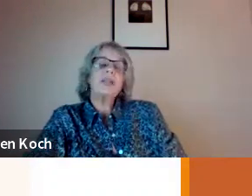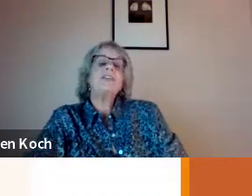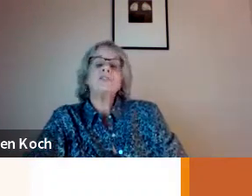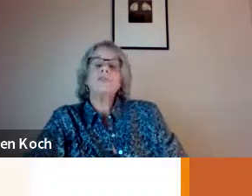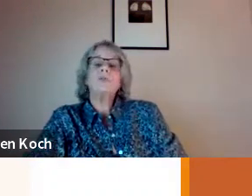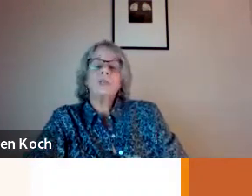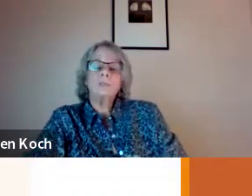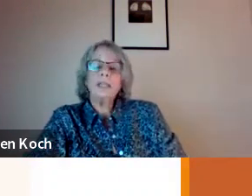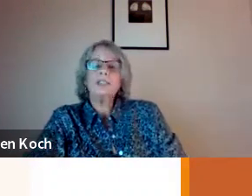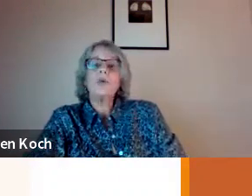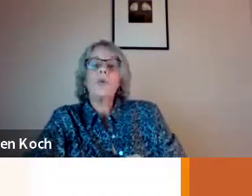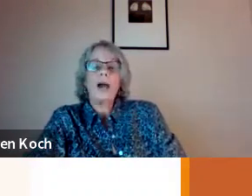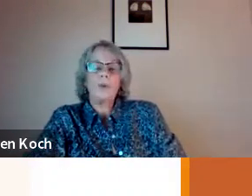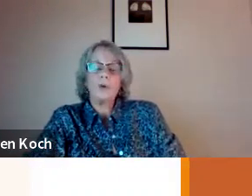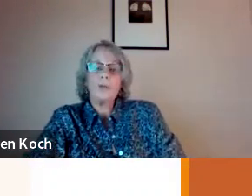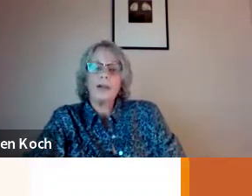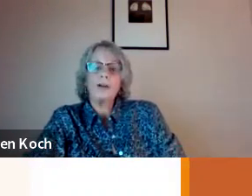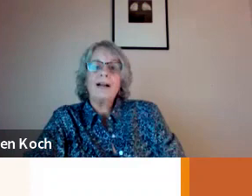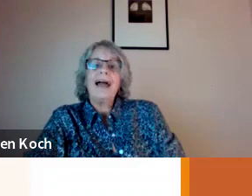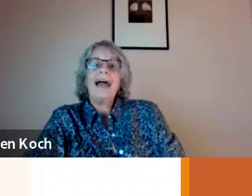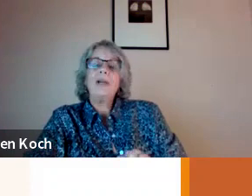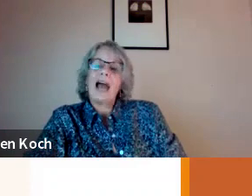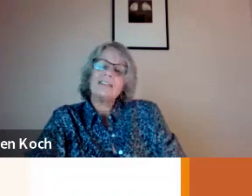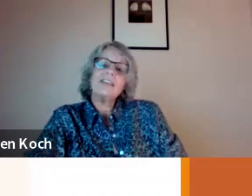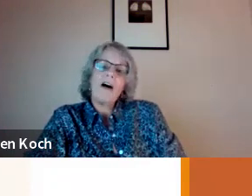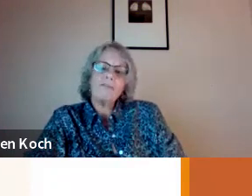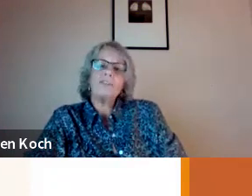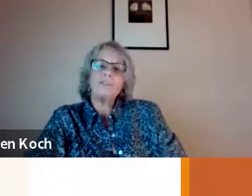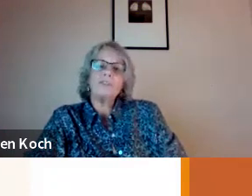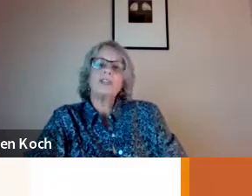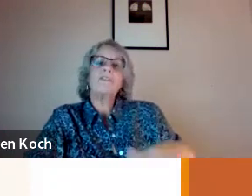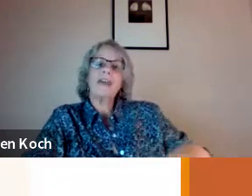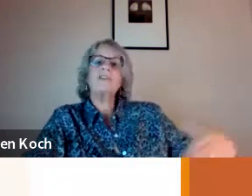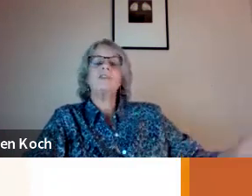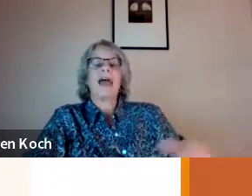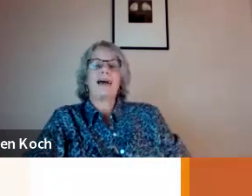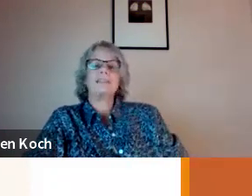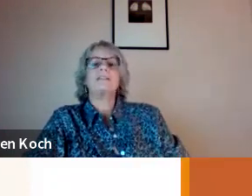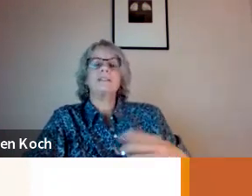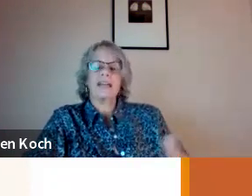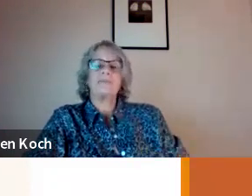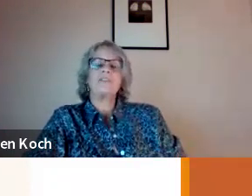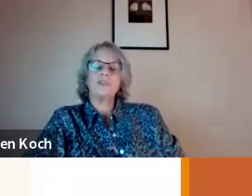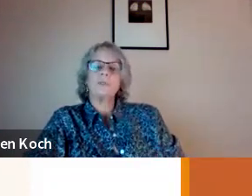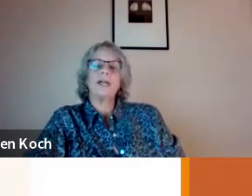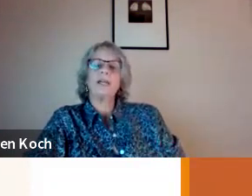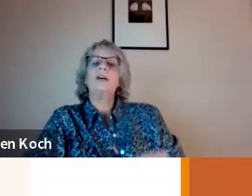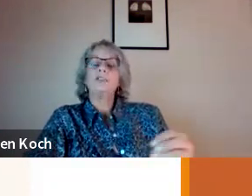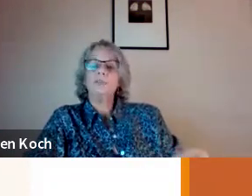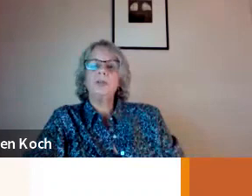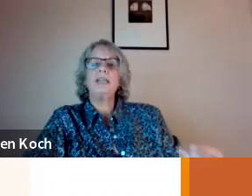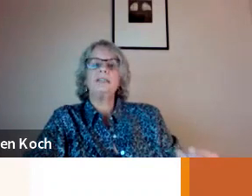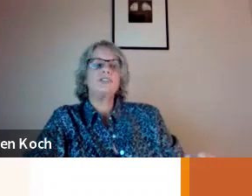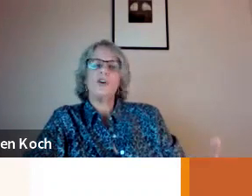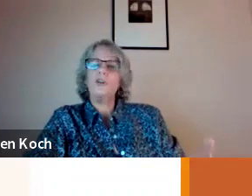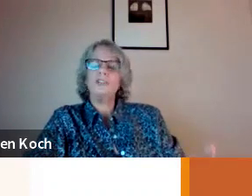advocates explained to the police why we were there. And we asked the officers if they could ask the staff at the AAA